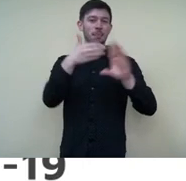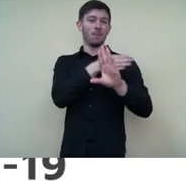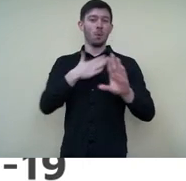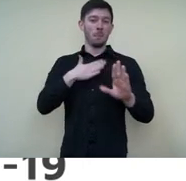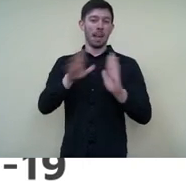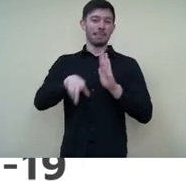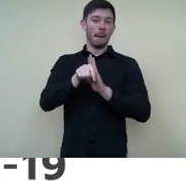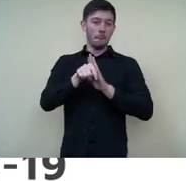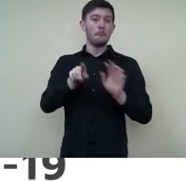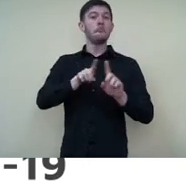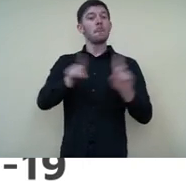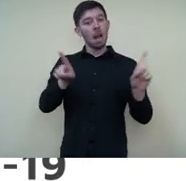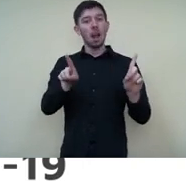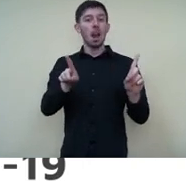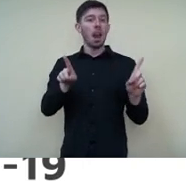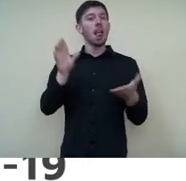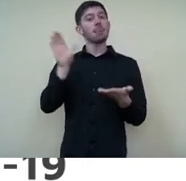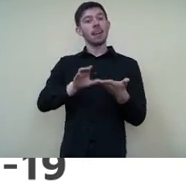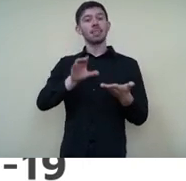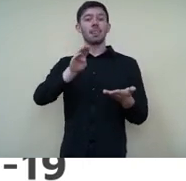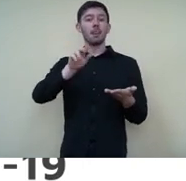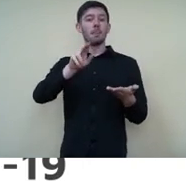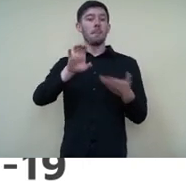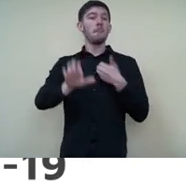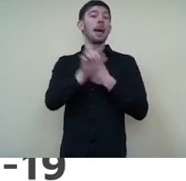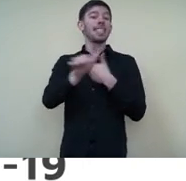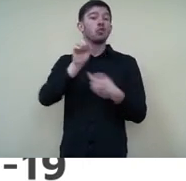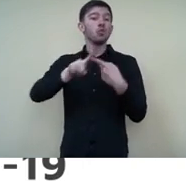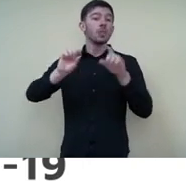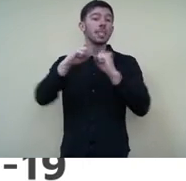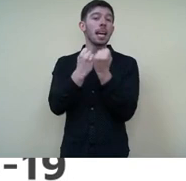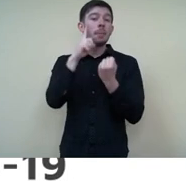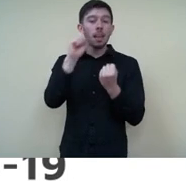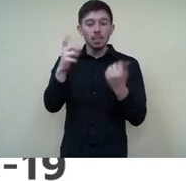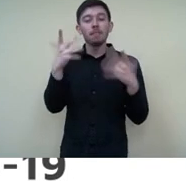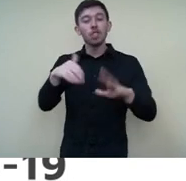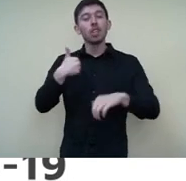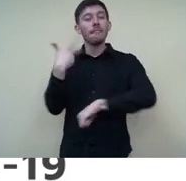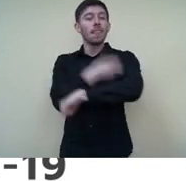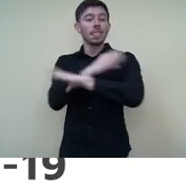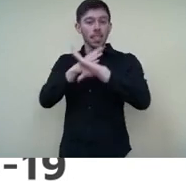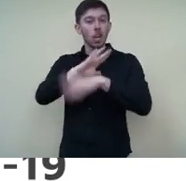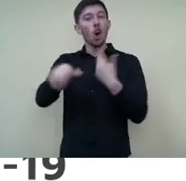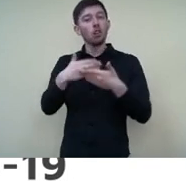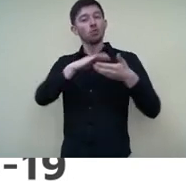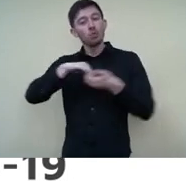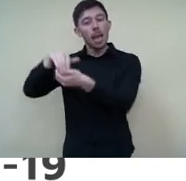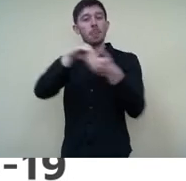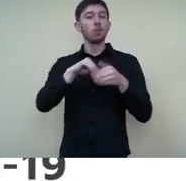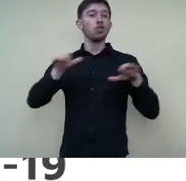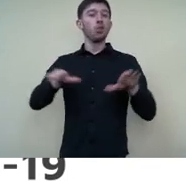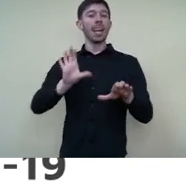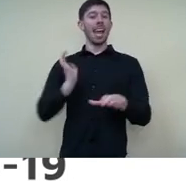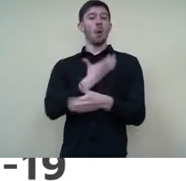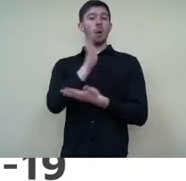but it's the idea of being less of a menace to society because you're now vaccinated, right? So this idea of we're all in this together, we're doing our part for these first 2